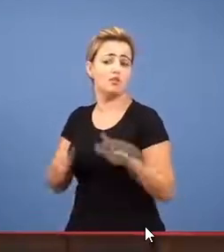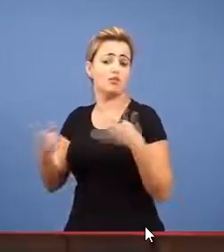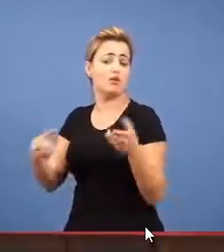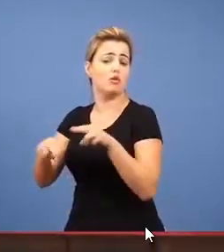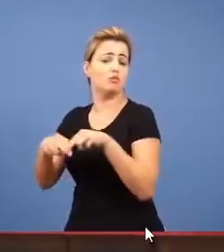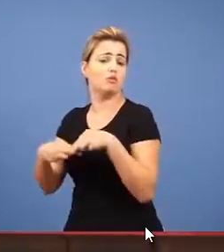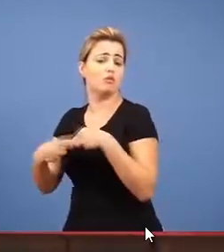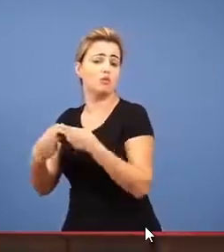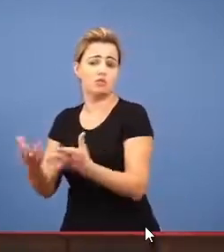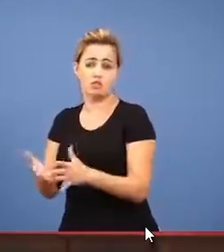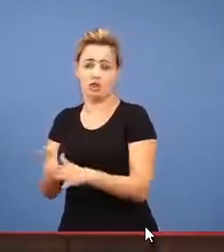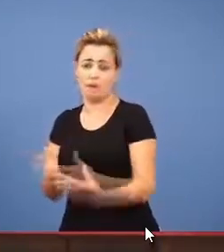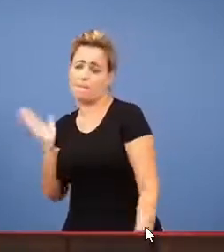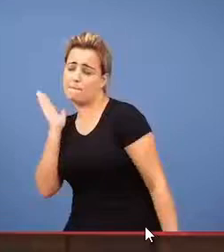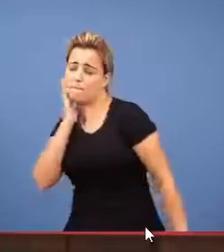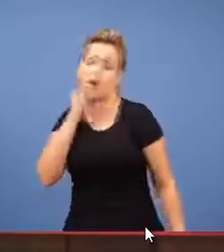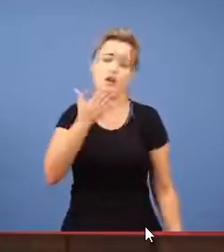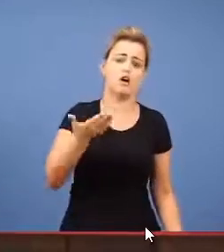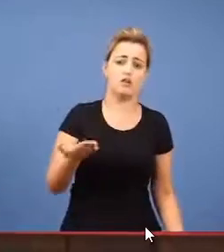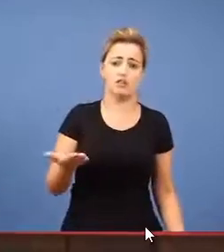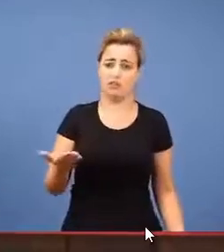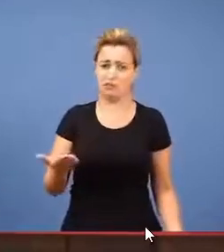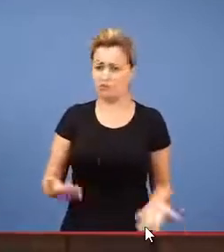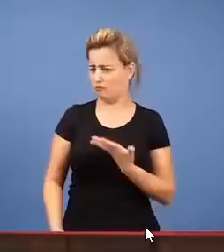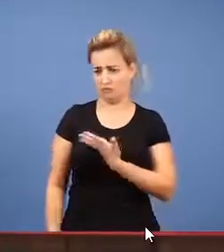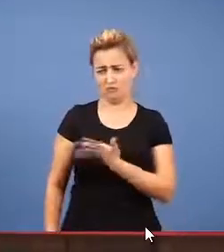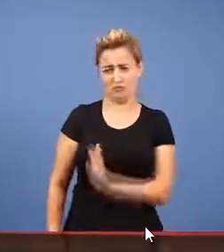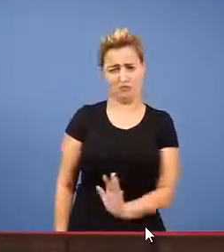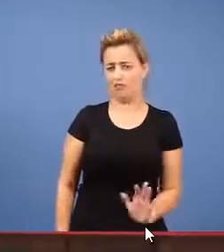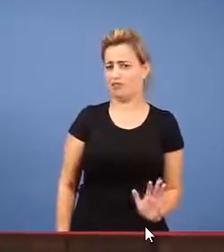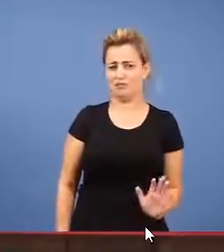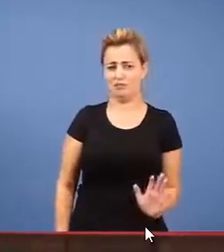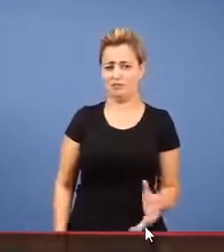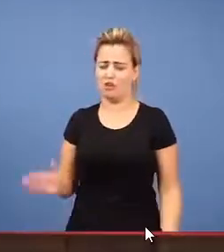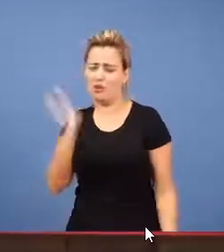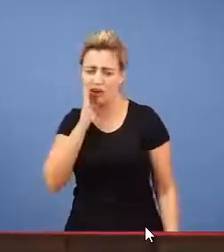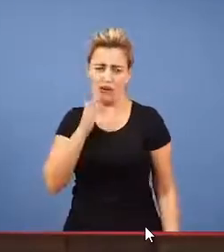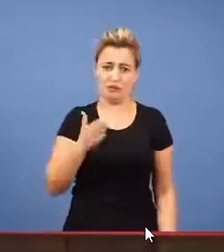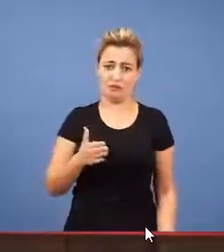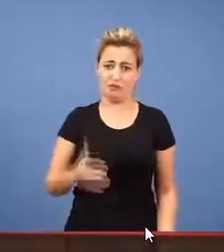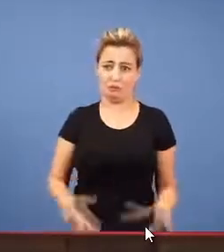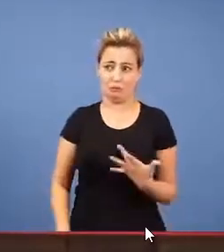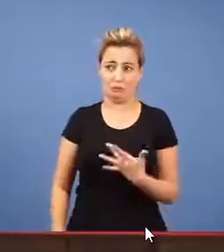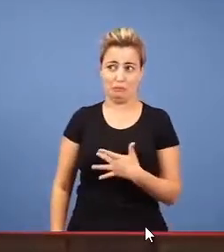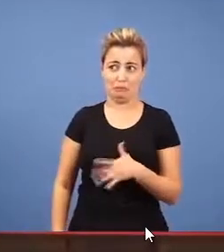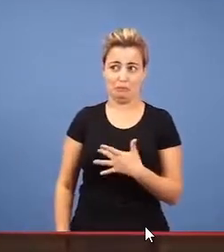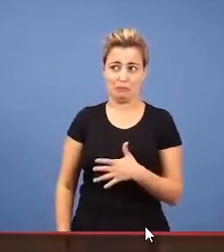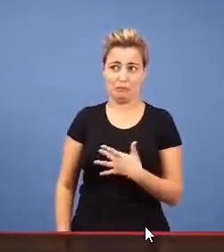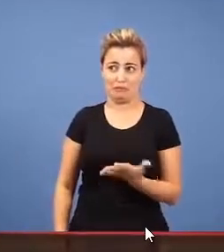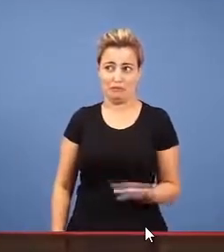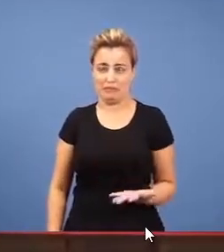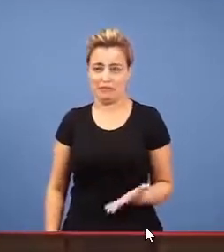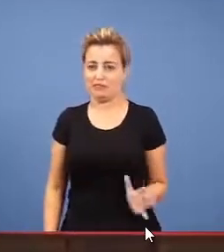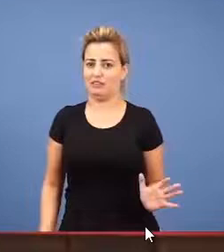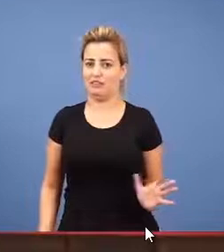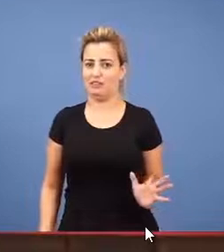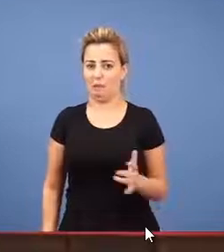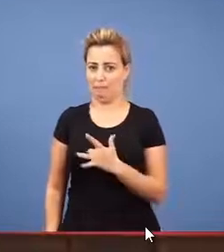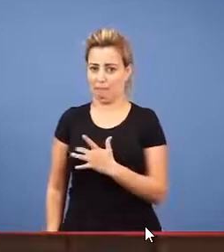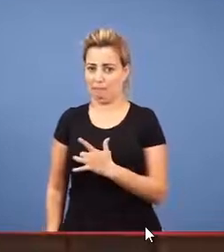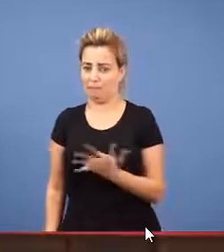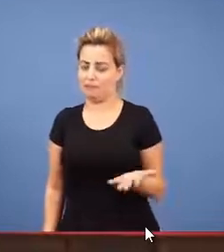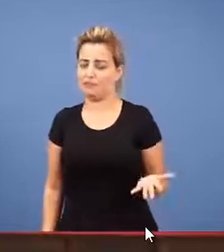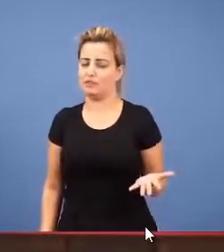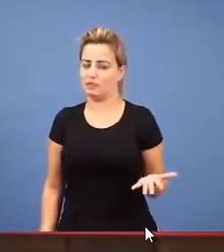He slapped you? I didn't want to be slapped by anybody. I'm even afraid of thinking